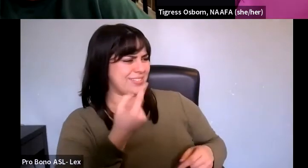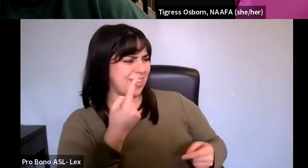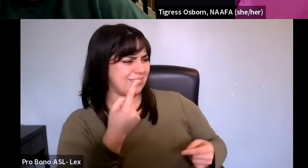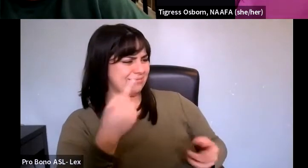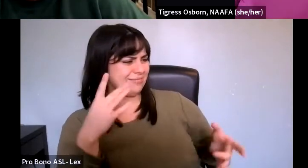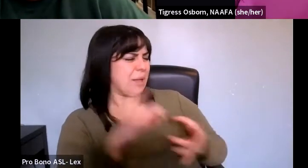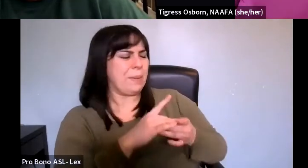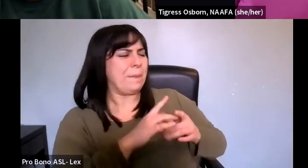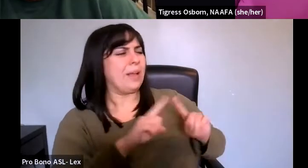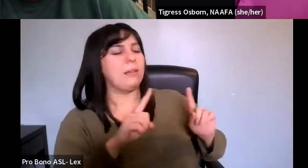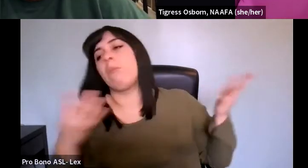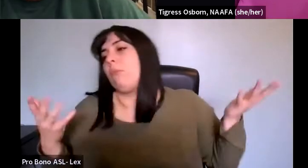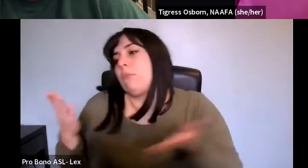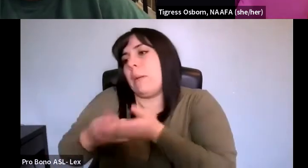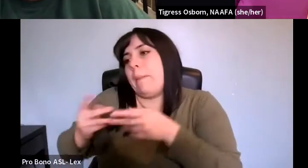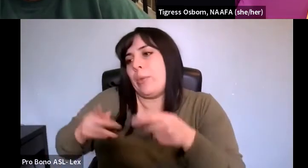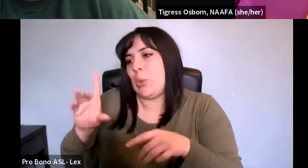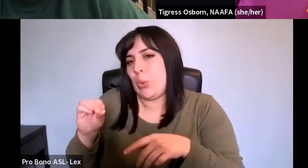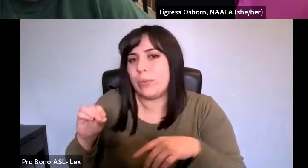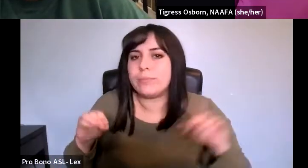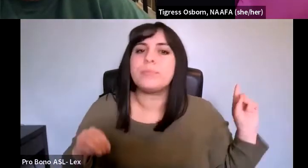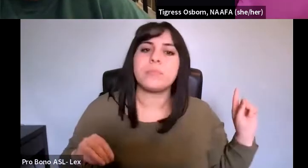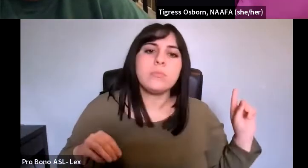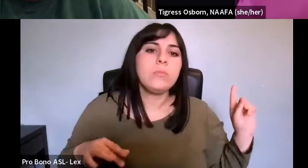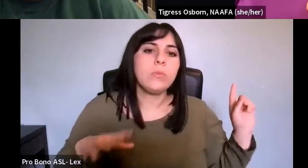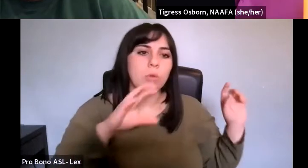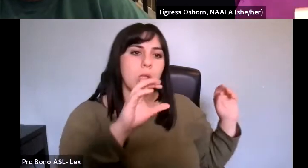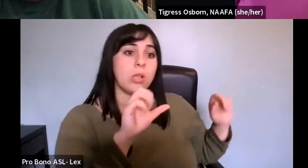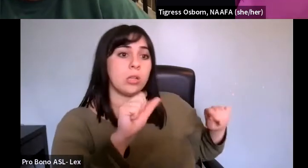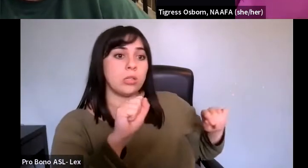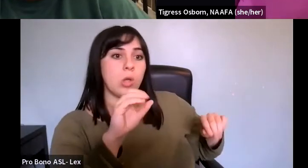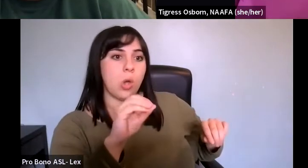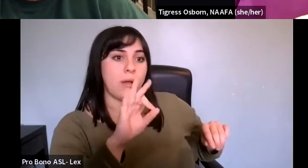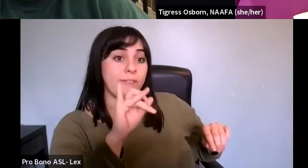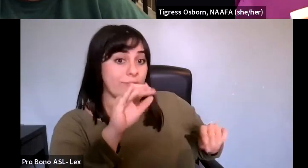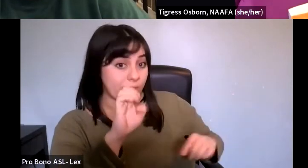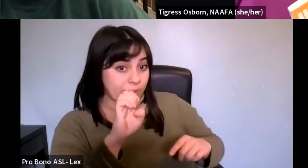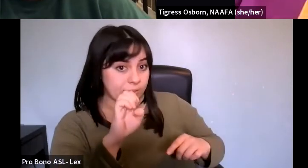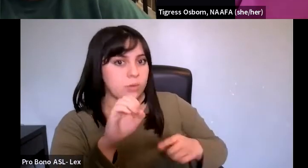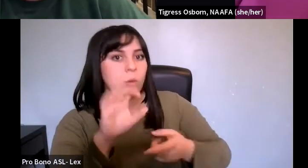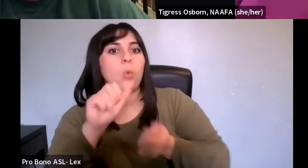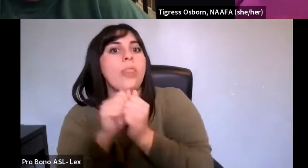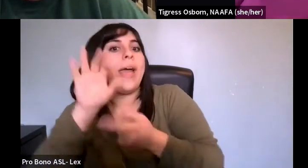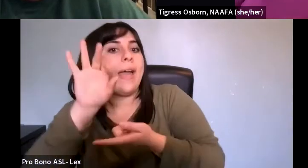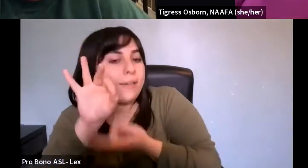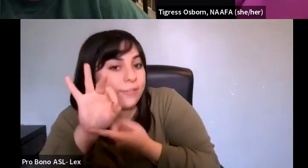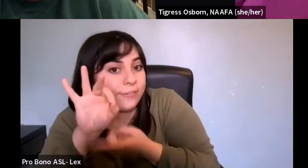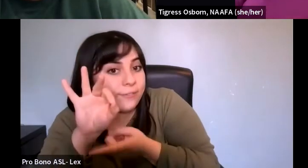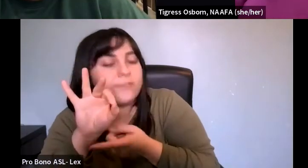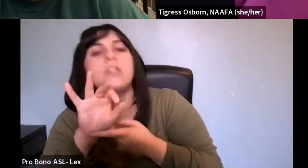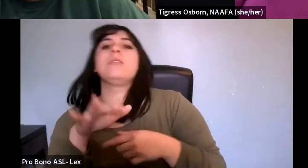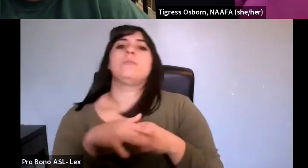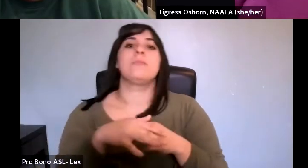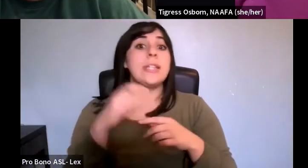Instagram called Sophie is spelled with an F, right? That is to get people to your right place. But if you follow Sophie on social